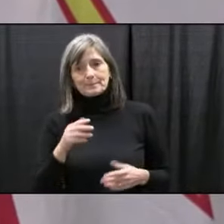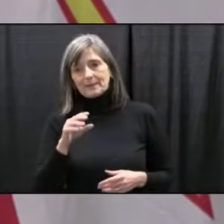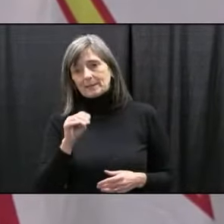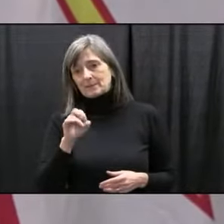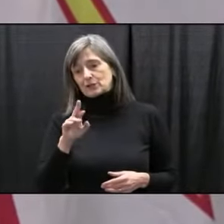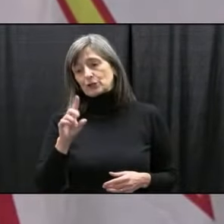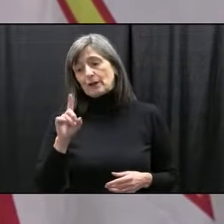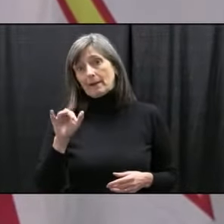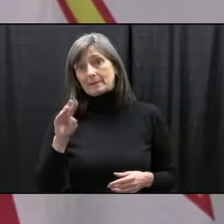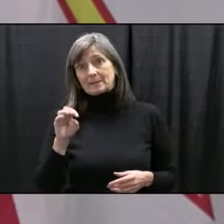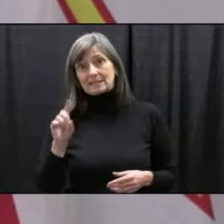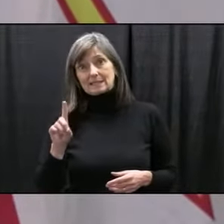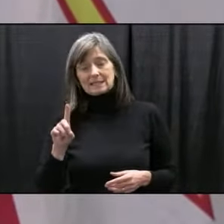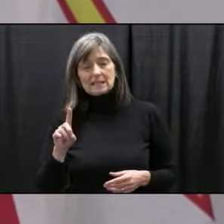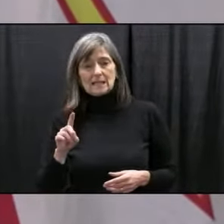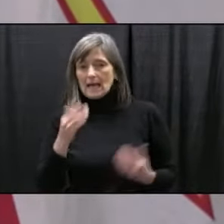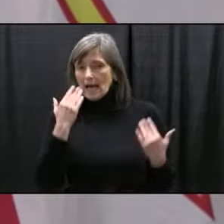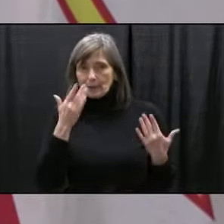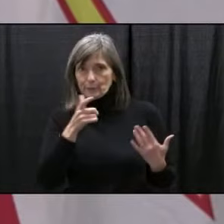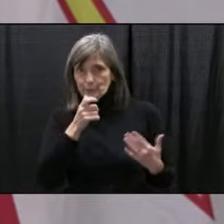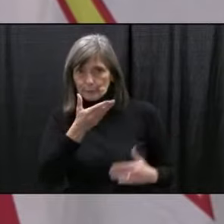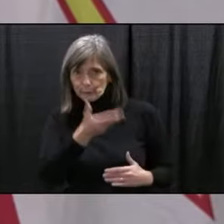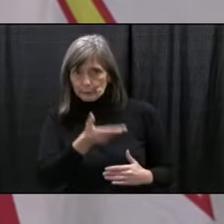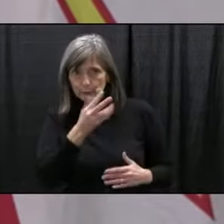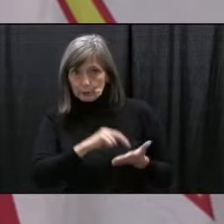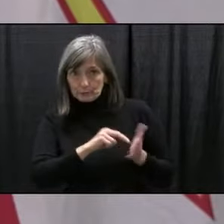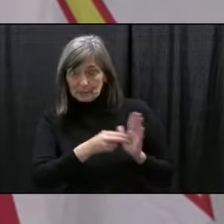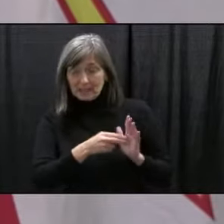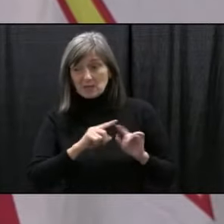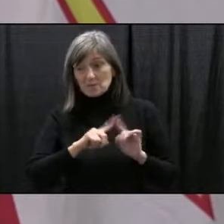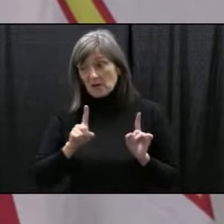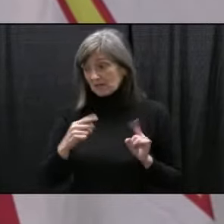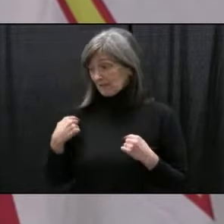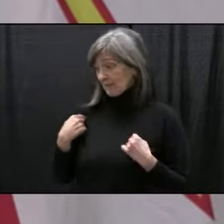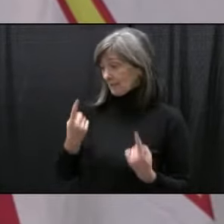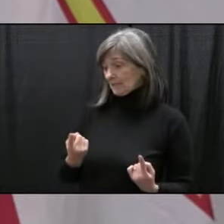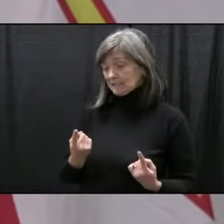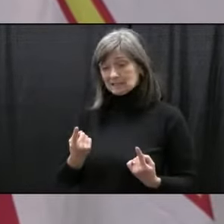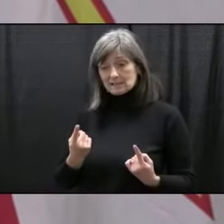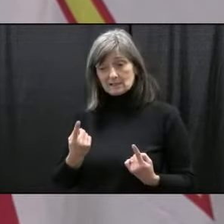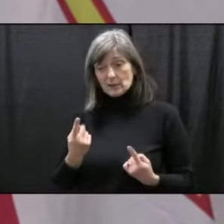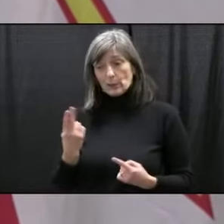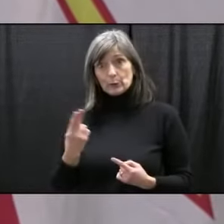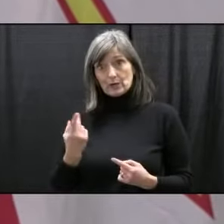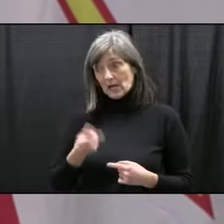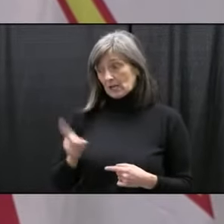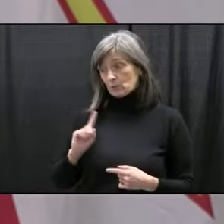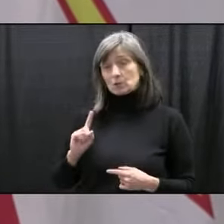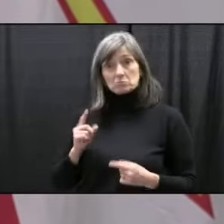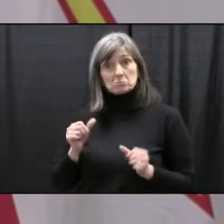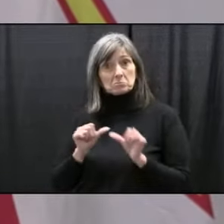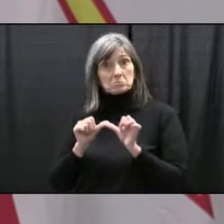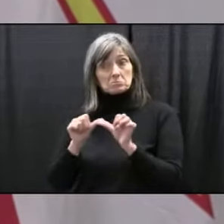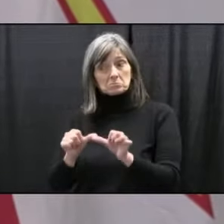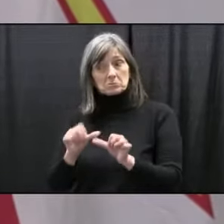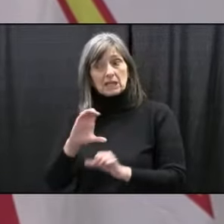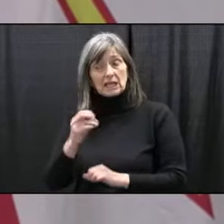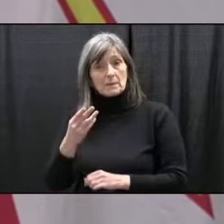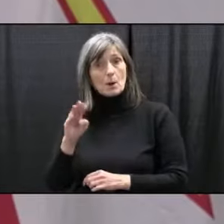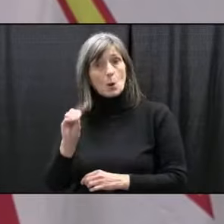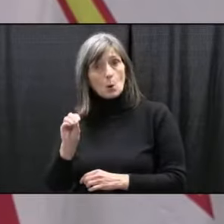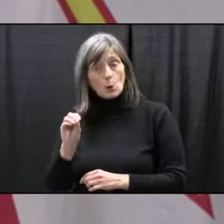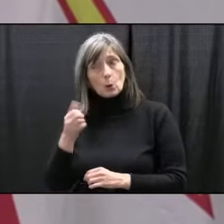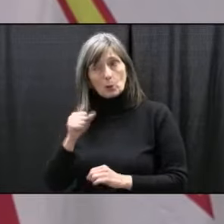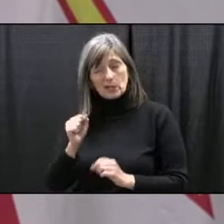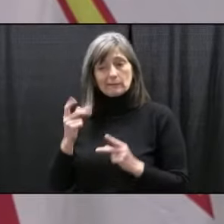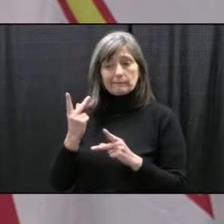of the specific patient you speak of, but we have actually, since last Thursday, been able to do chemotherapy. We've found some